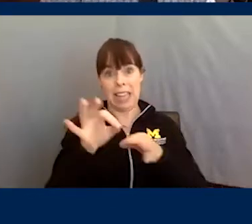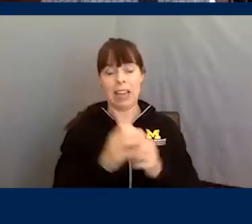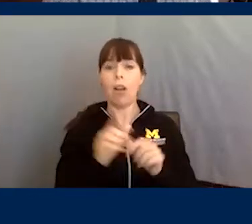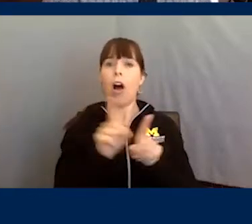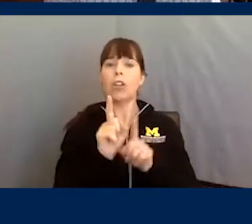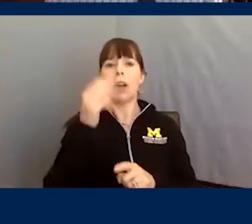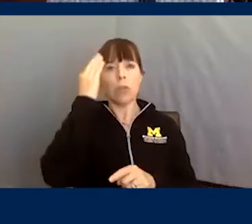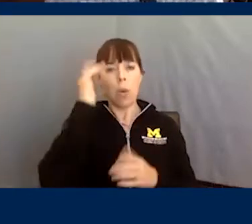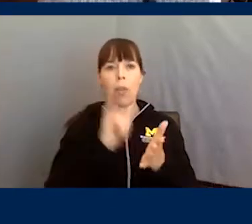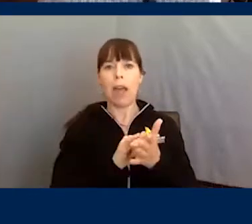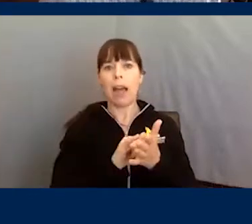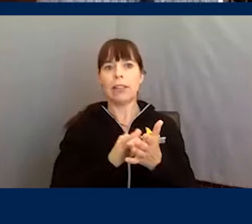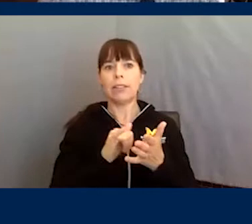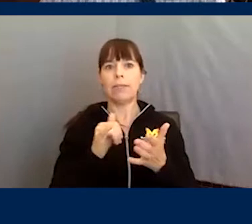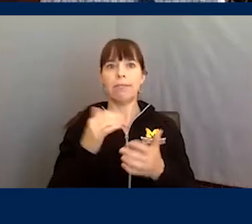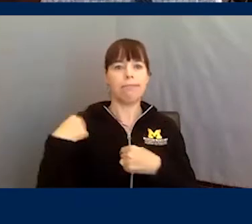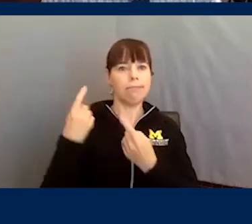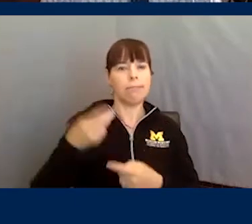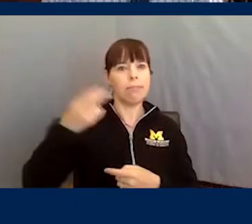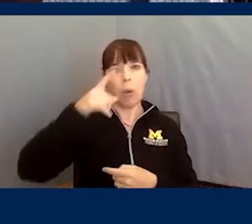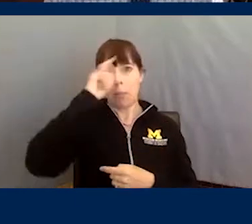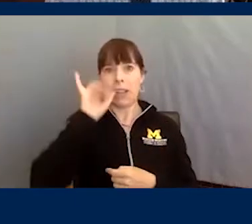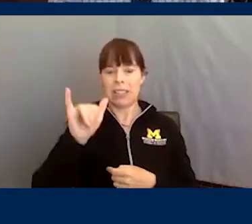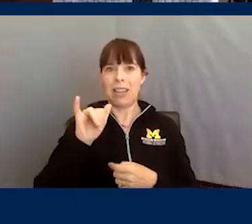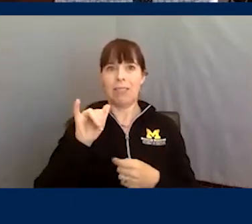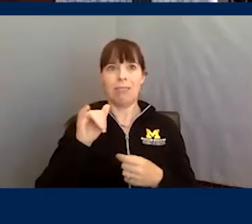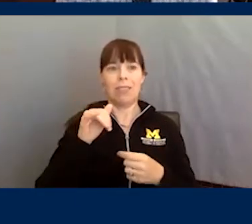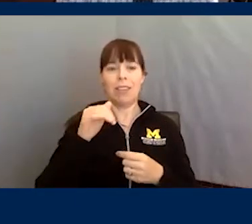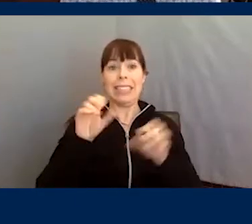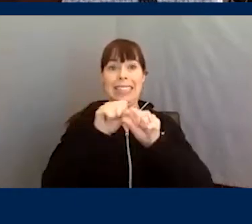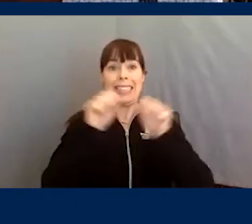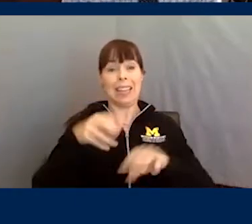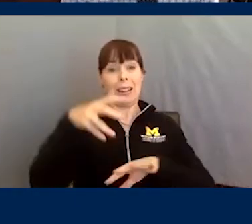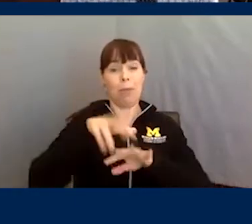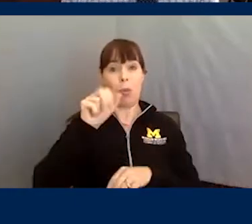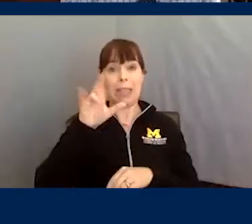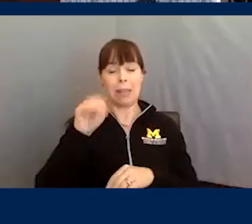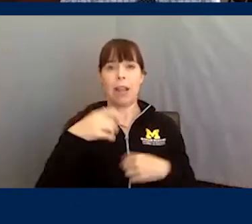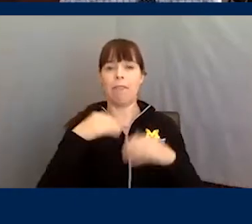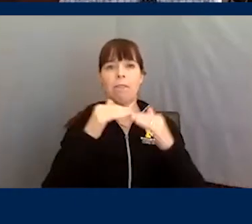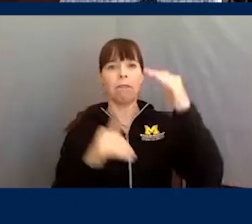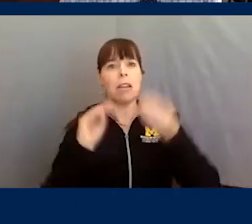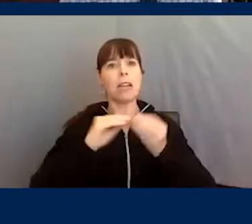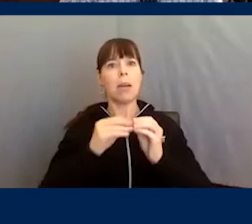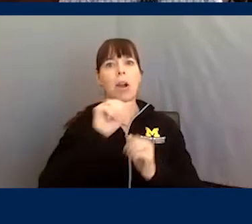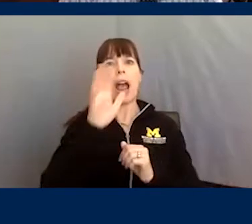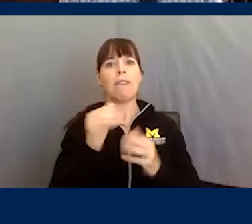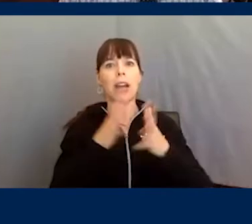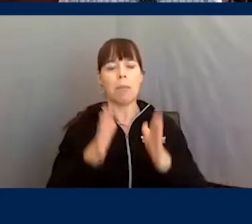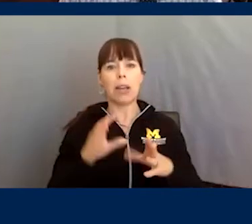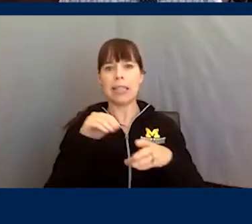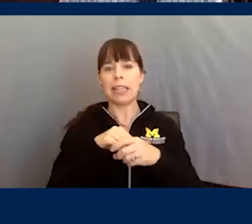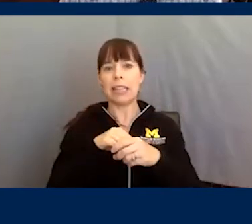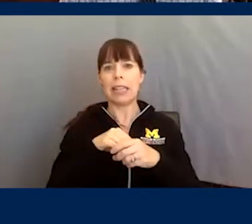that historically, because of systemic racism, that there's a disproportionate number of African Americans in